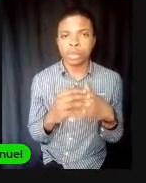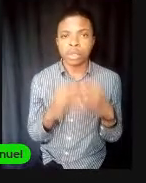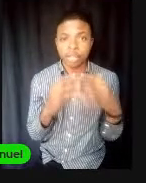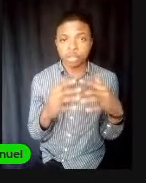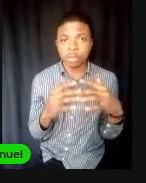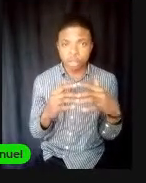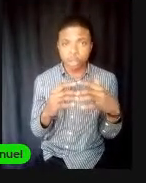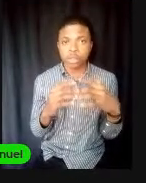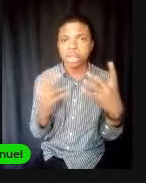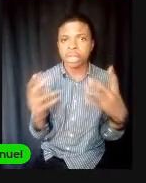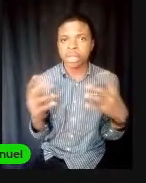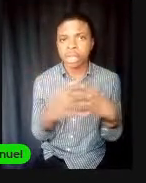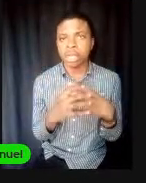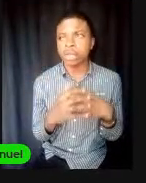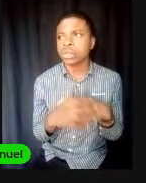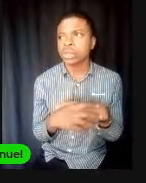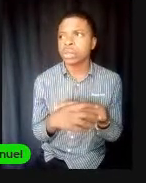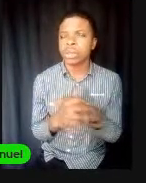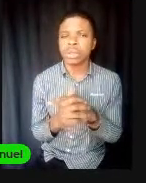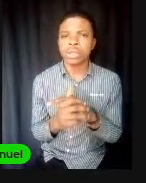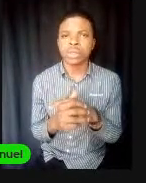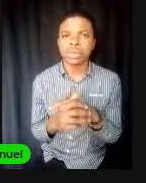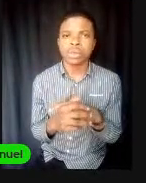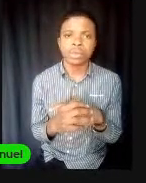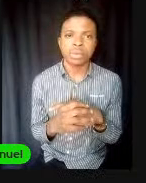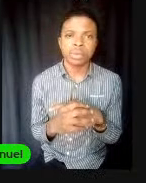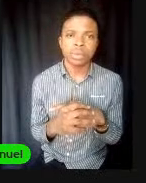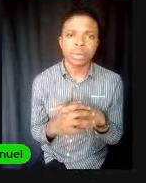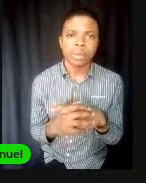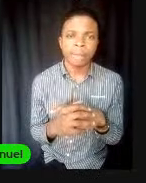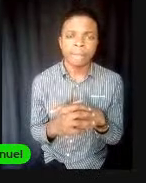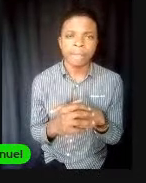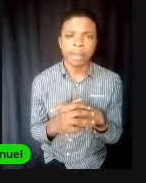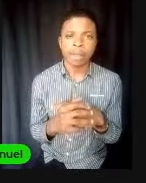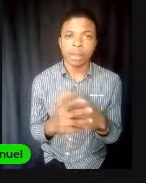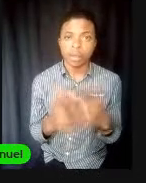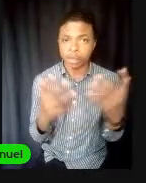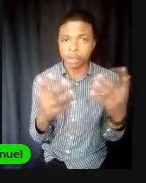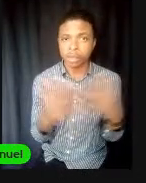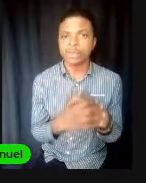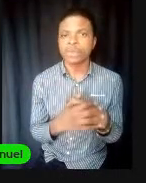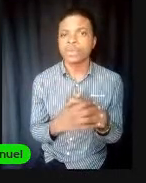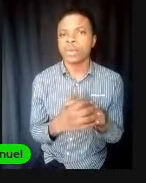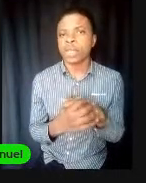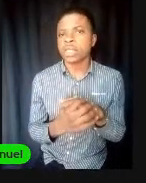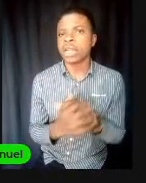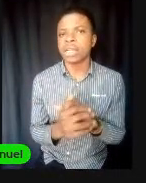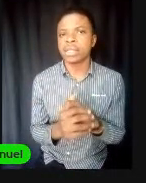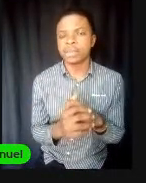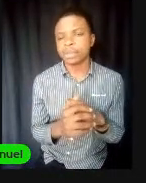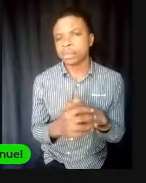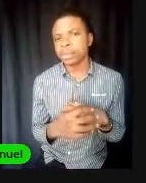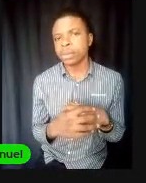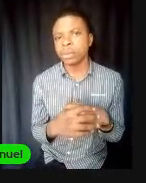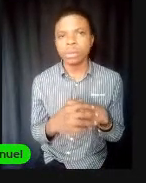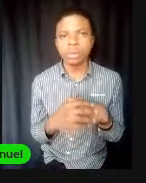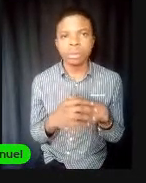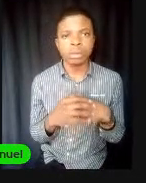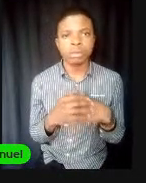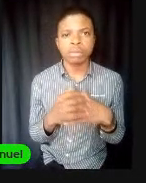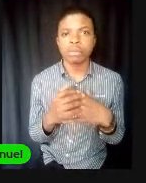So sir. you have to be slow so that you can also go into. All right, okay. So, Okay. as I